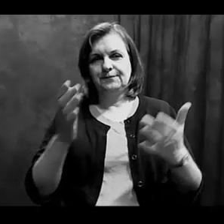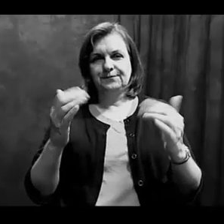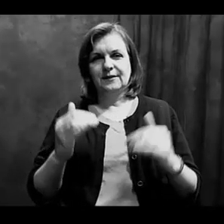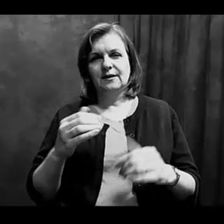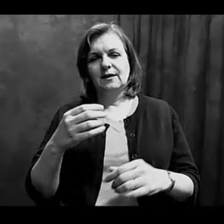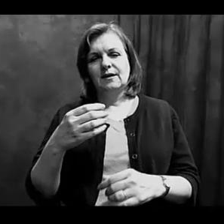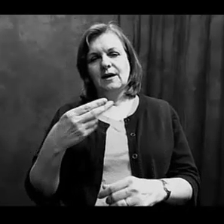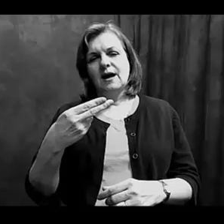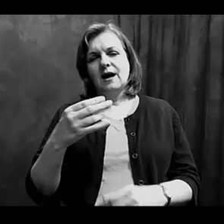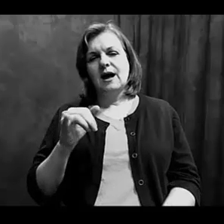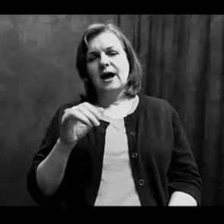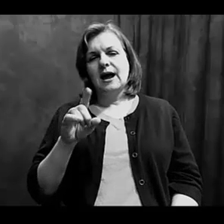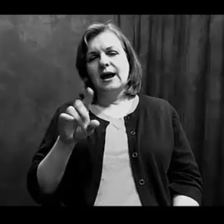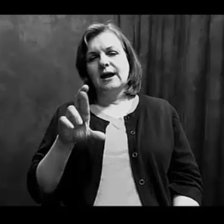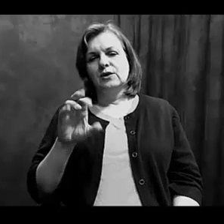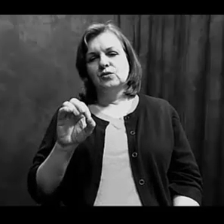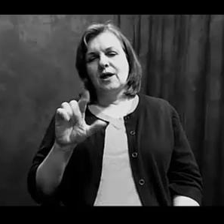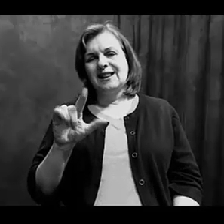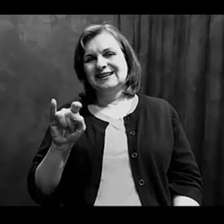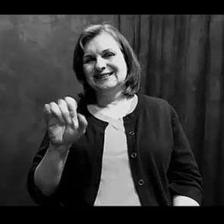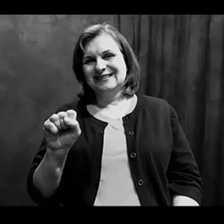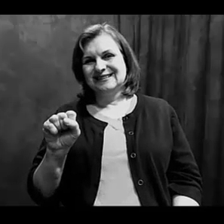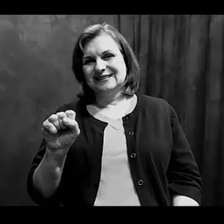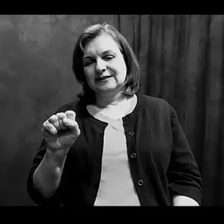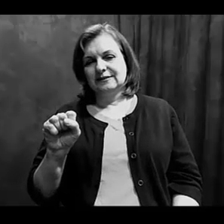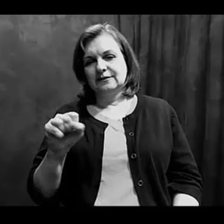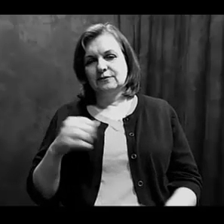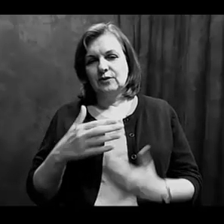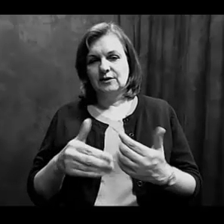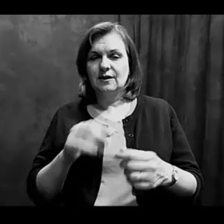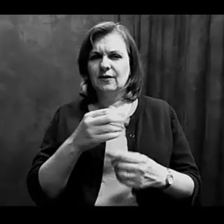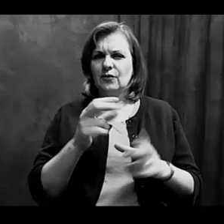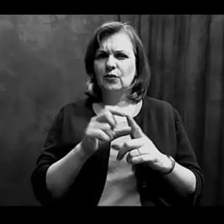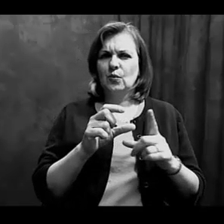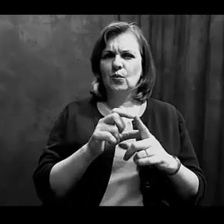water. Hydrolysis reactions, hydro is what?